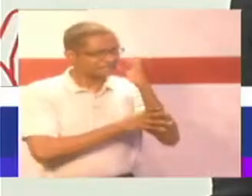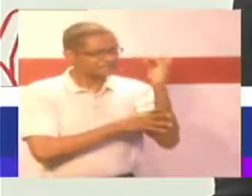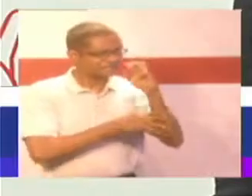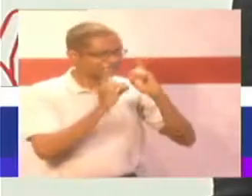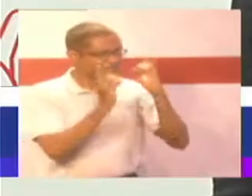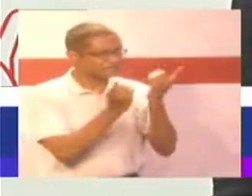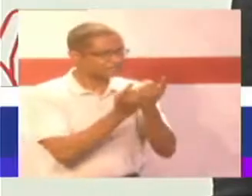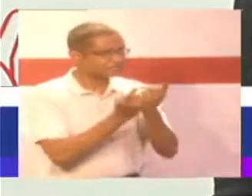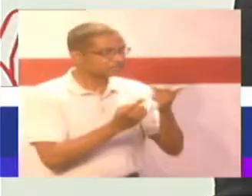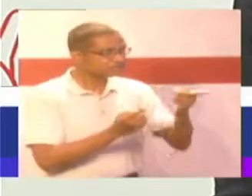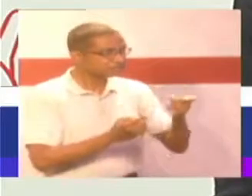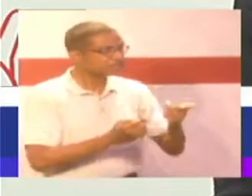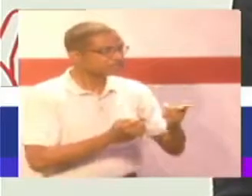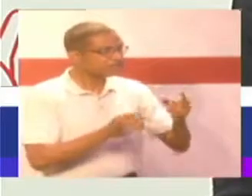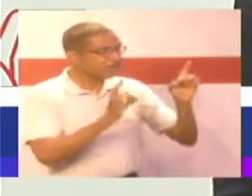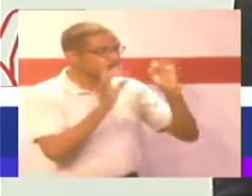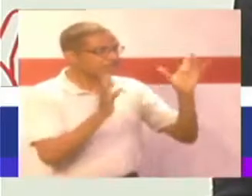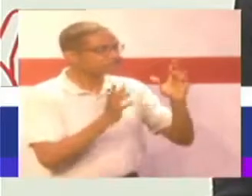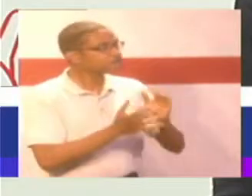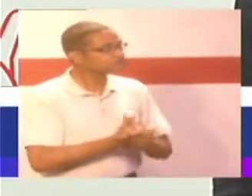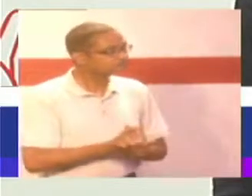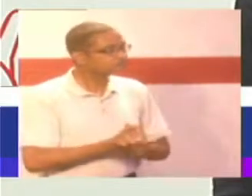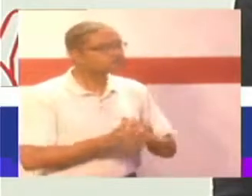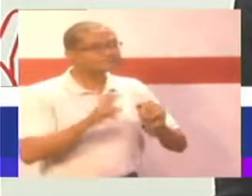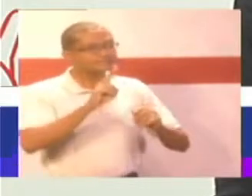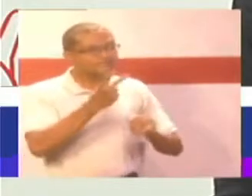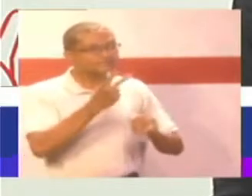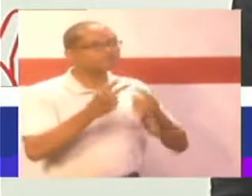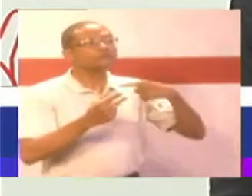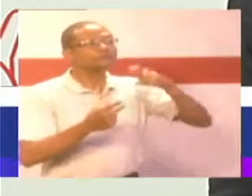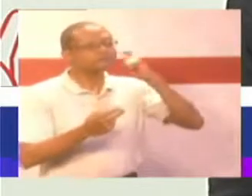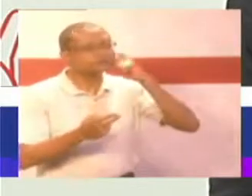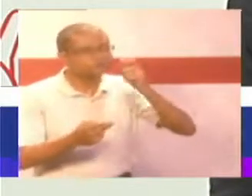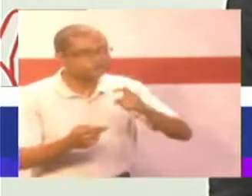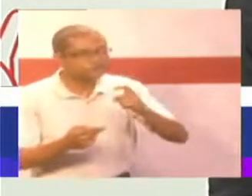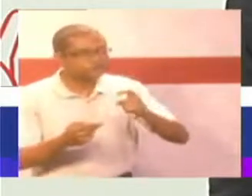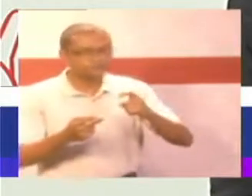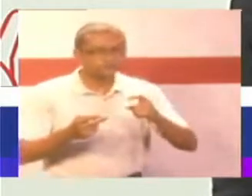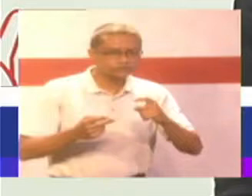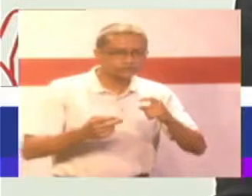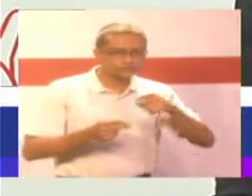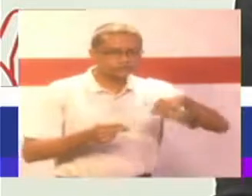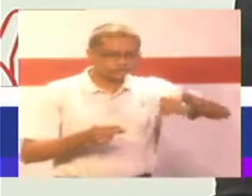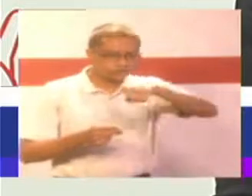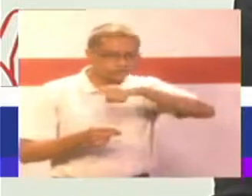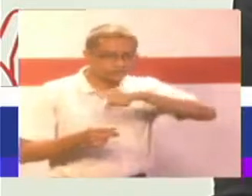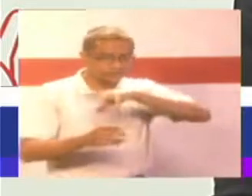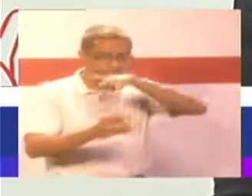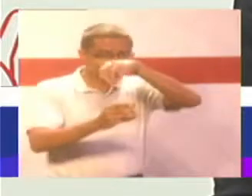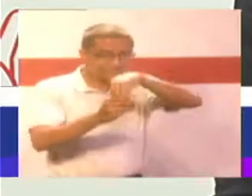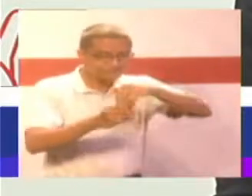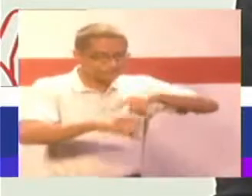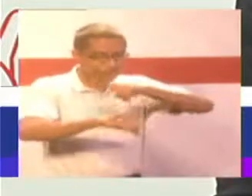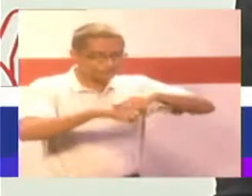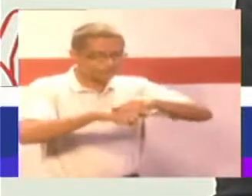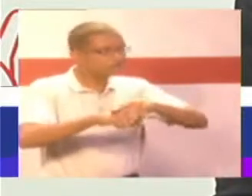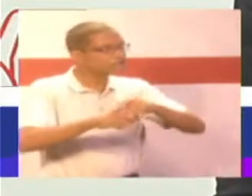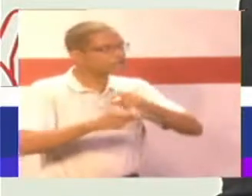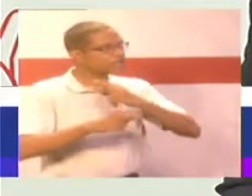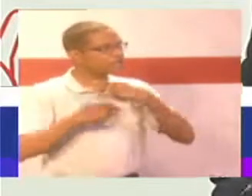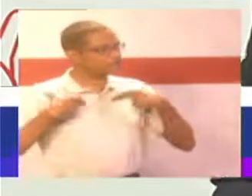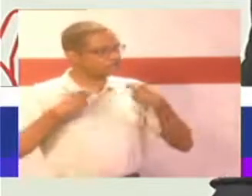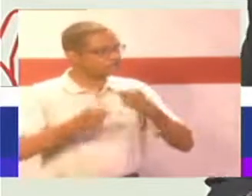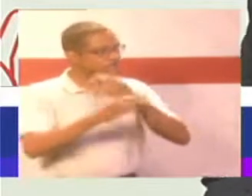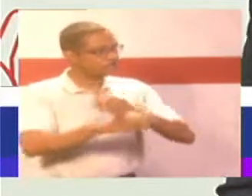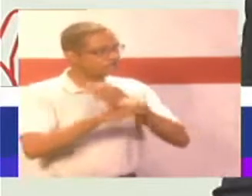secondly, we have also noticed that the ratio within the parallel healthcare system of severely and critically ill patients is now at 10-1. This was